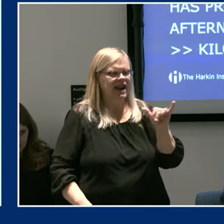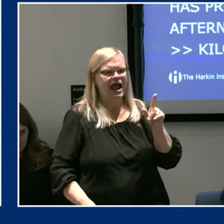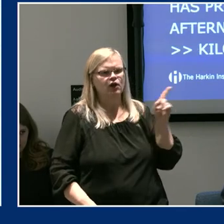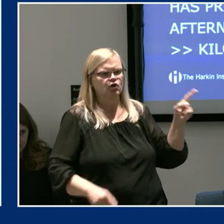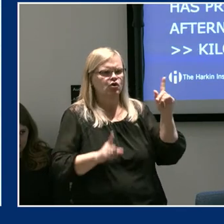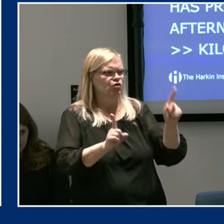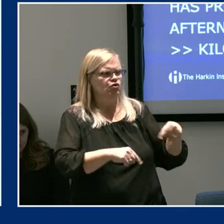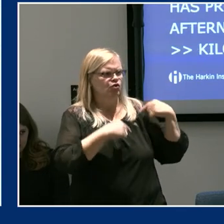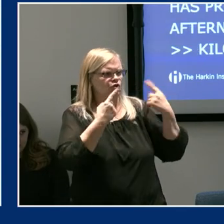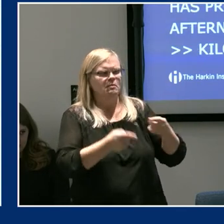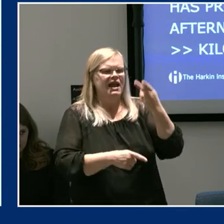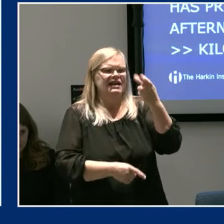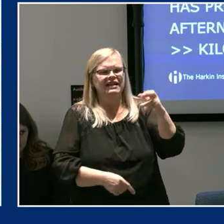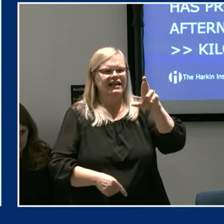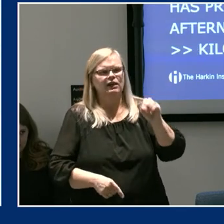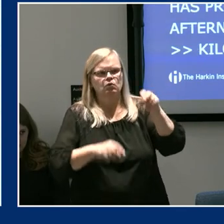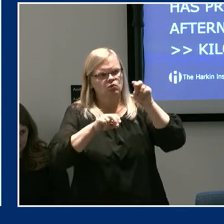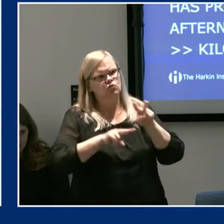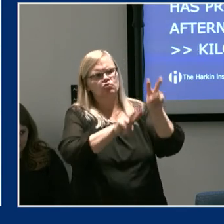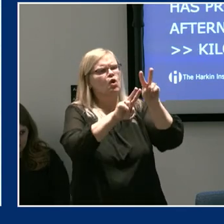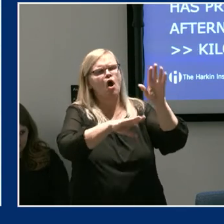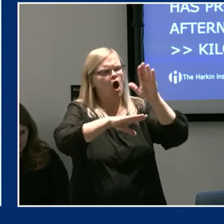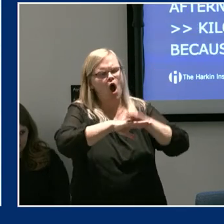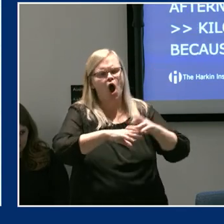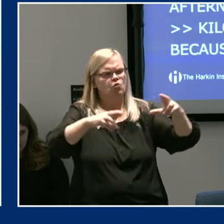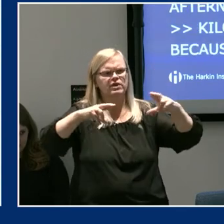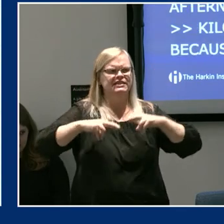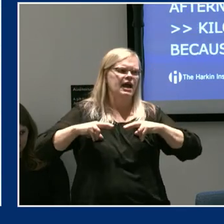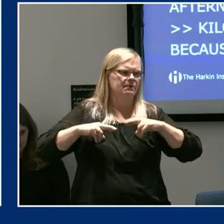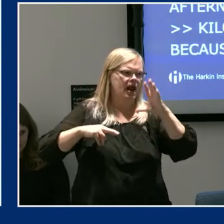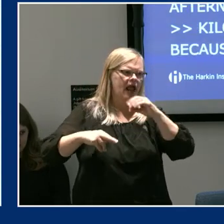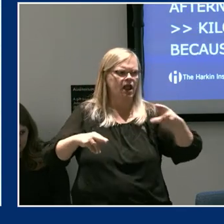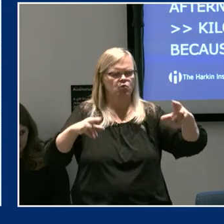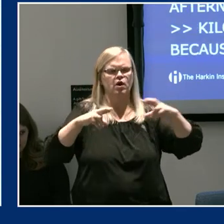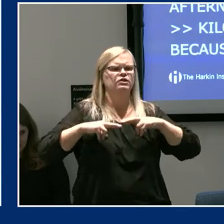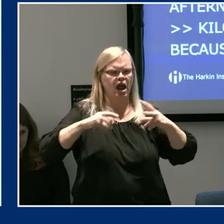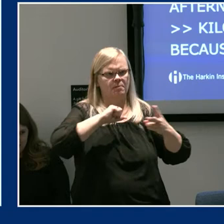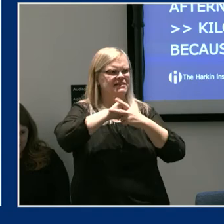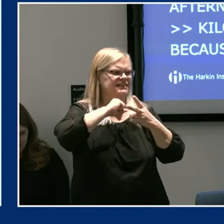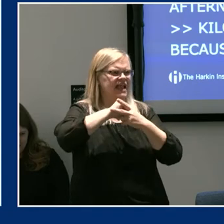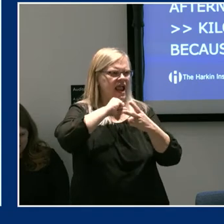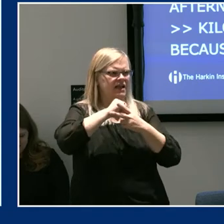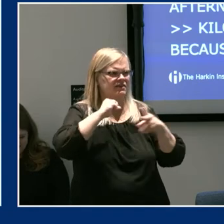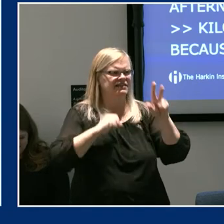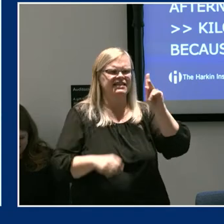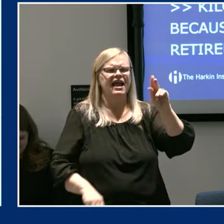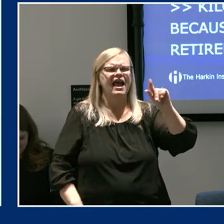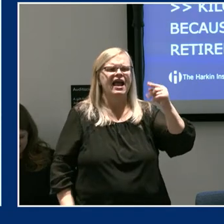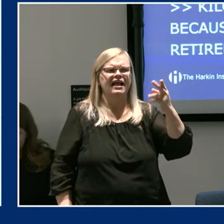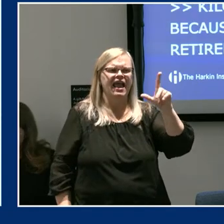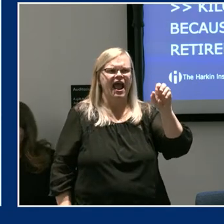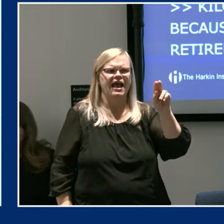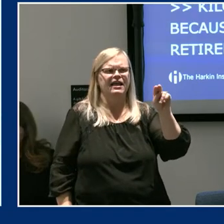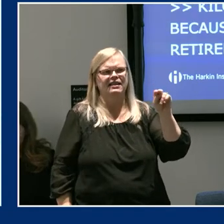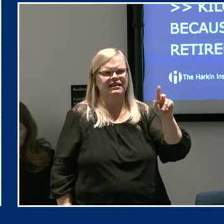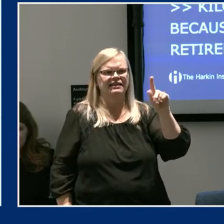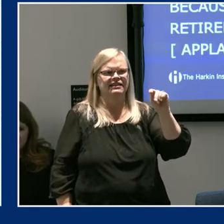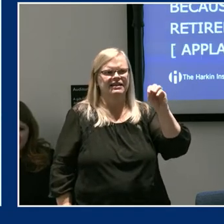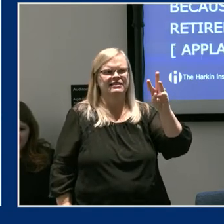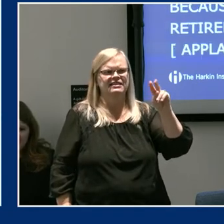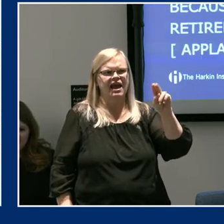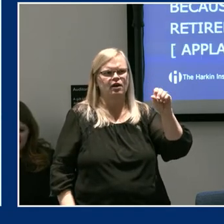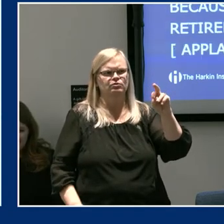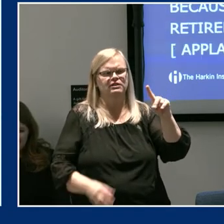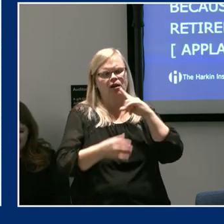been such a hero. Well, I get out of here. Retirement, that's enough. And on retirement savings. So that, get out of here.